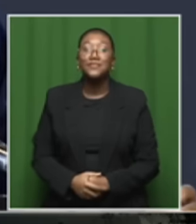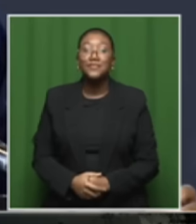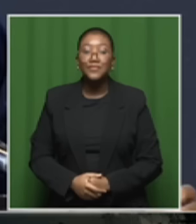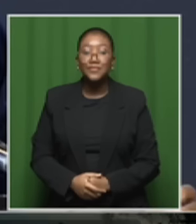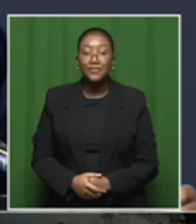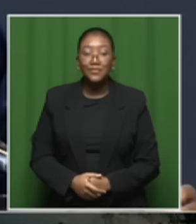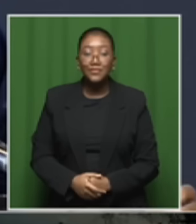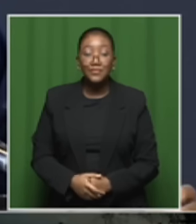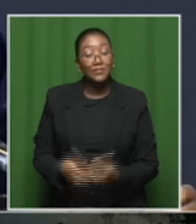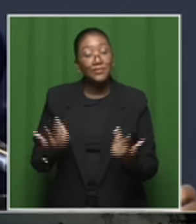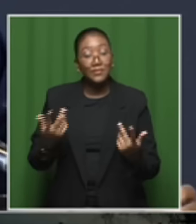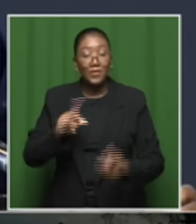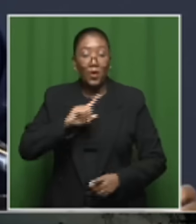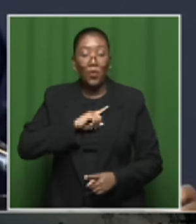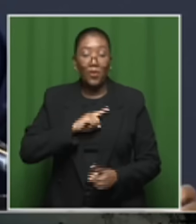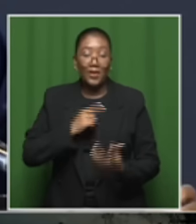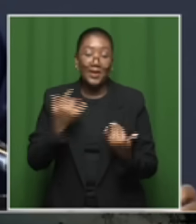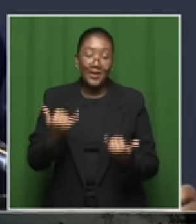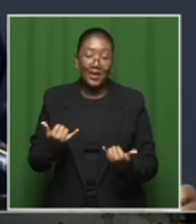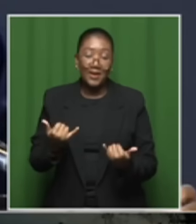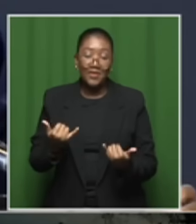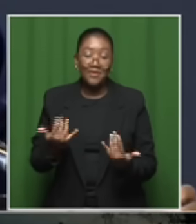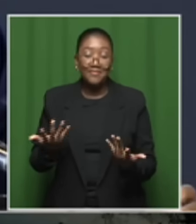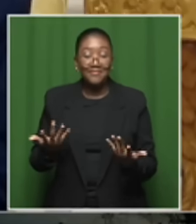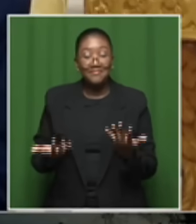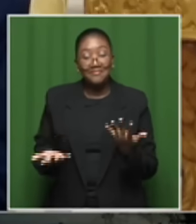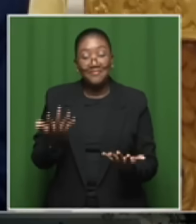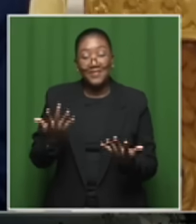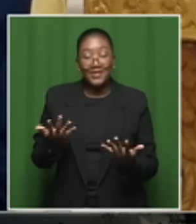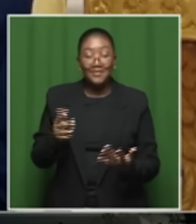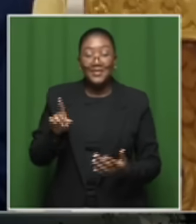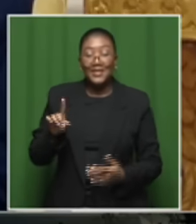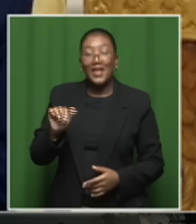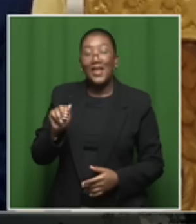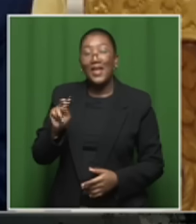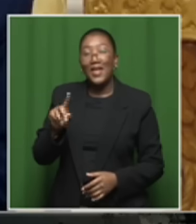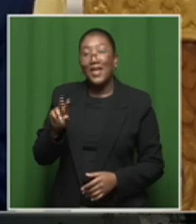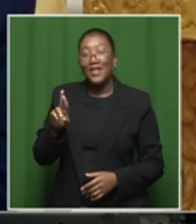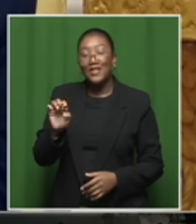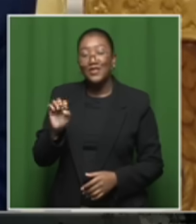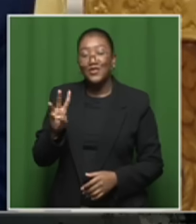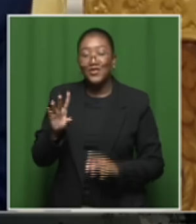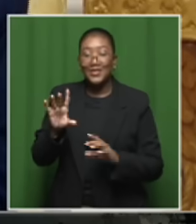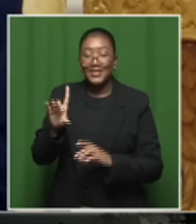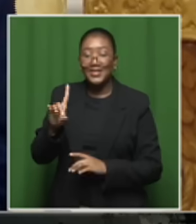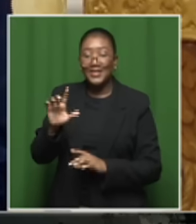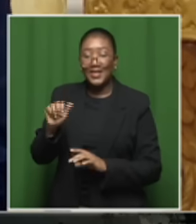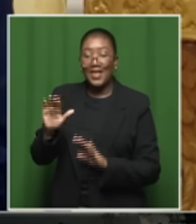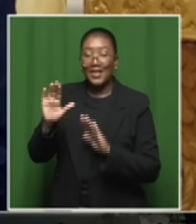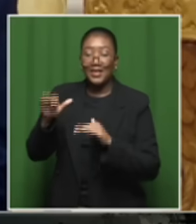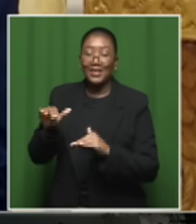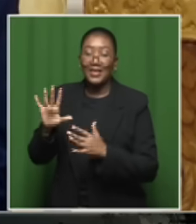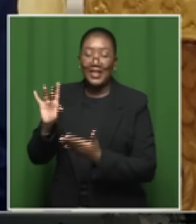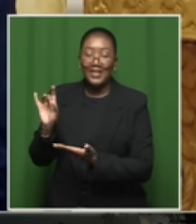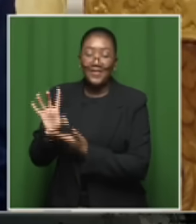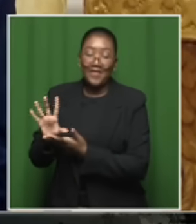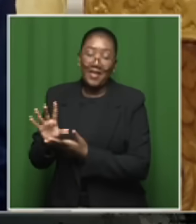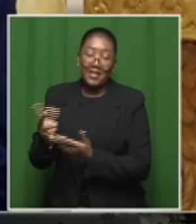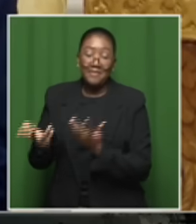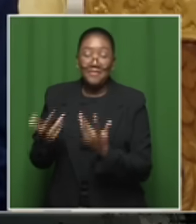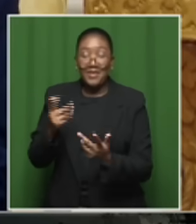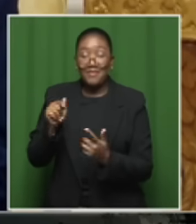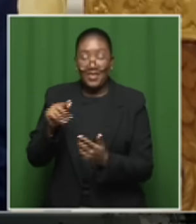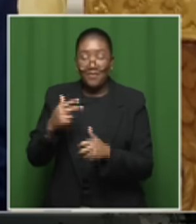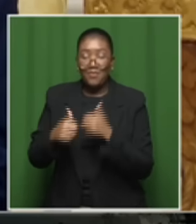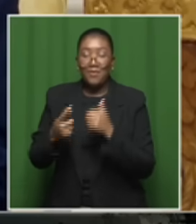Well, why now? Perhaps it's got something to do with Andrew Whitfield, but we'll leave it at that, and we'll see how things transpire